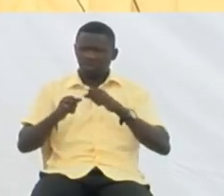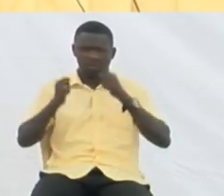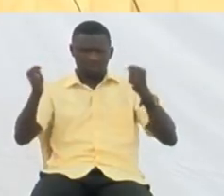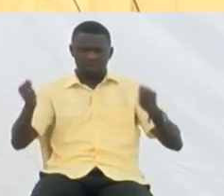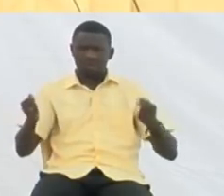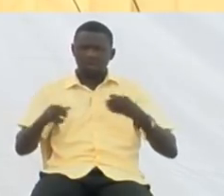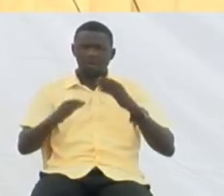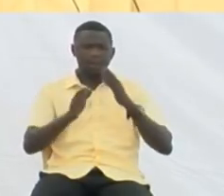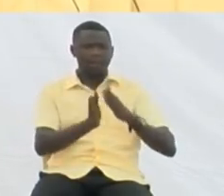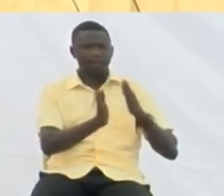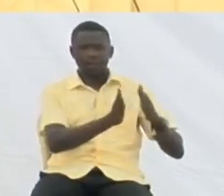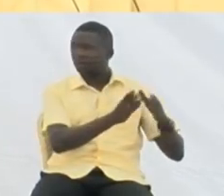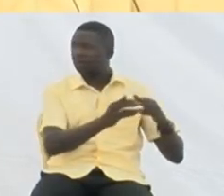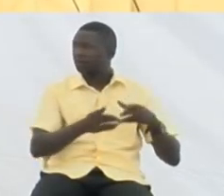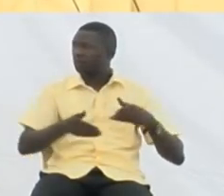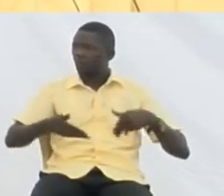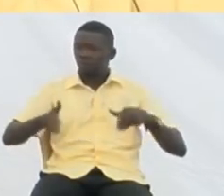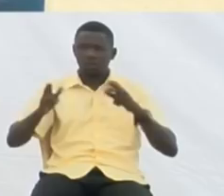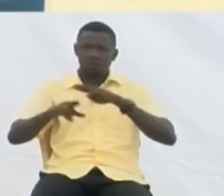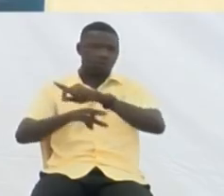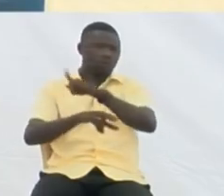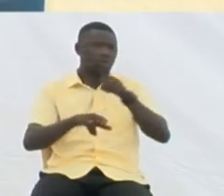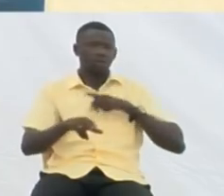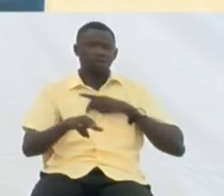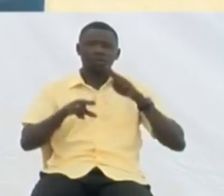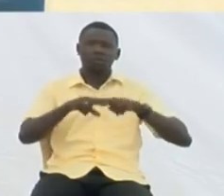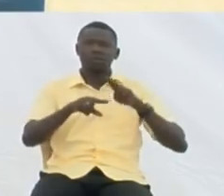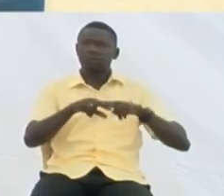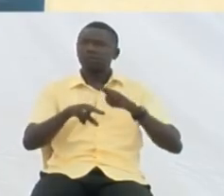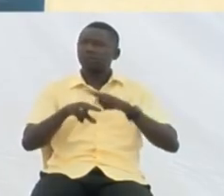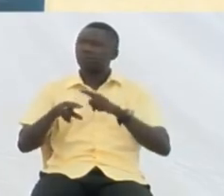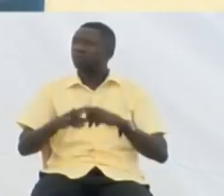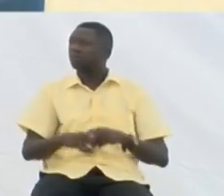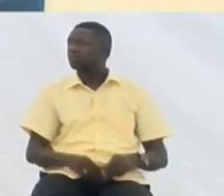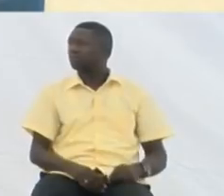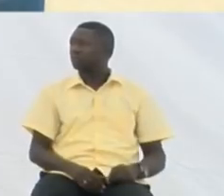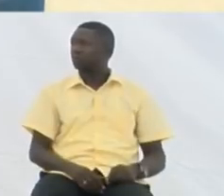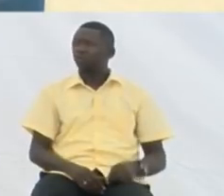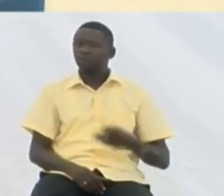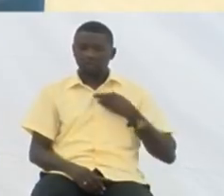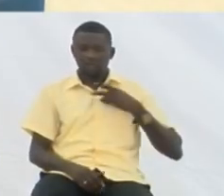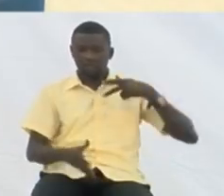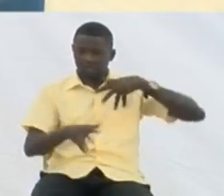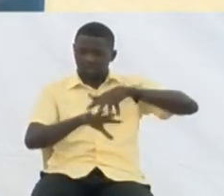tables are arranged like this, this was the way we were seated. They came in our midst.